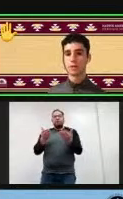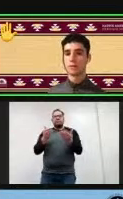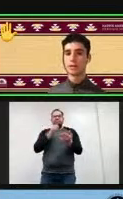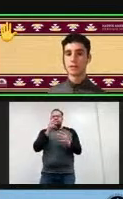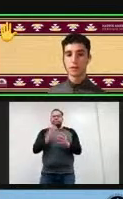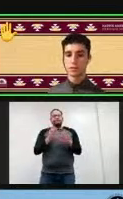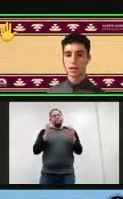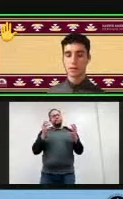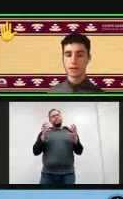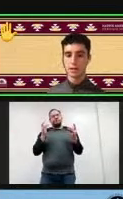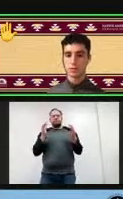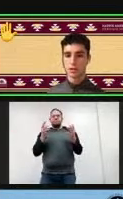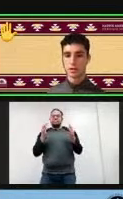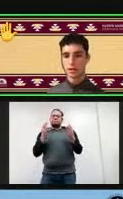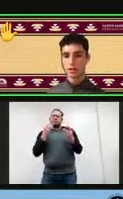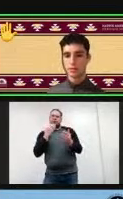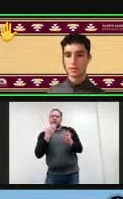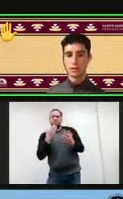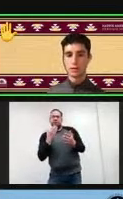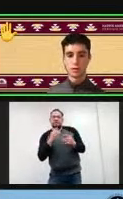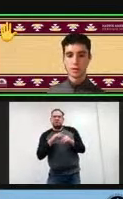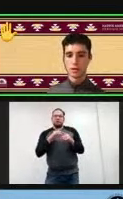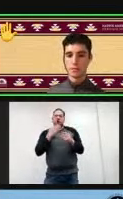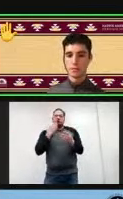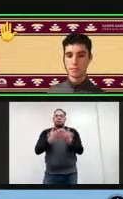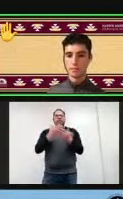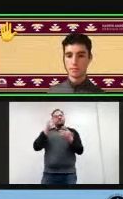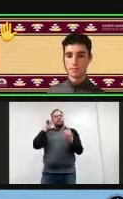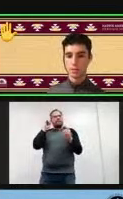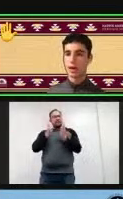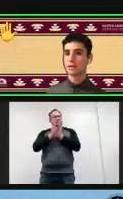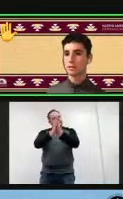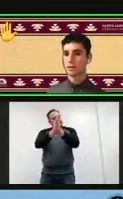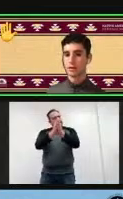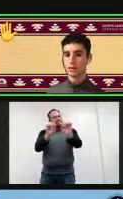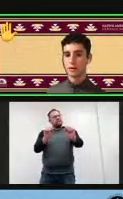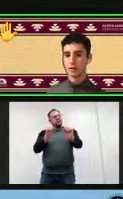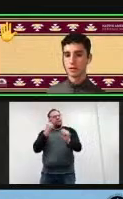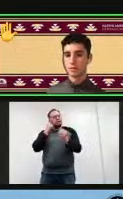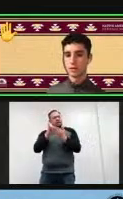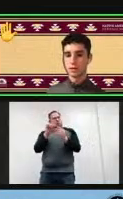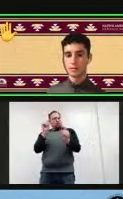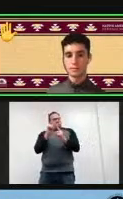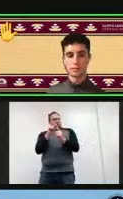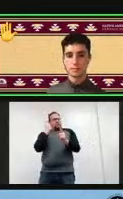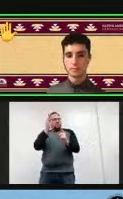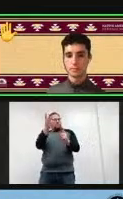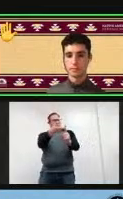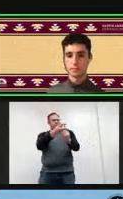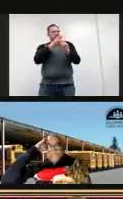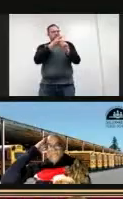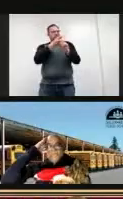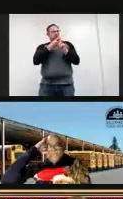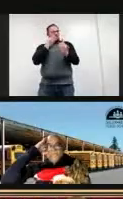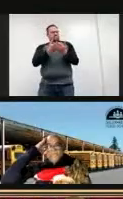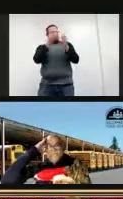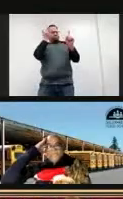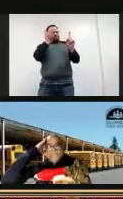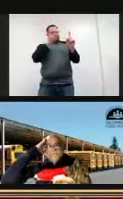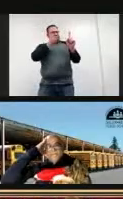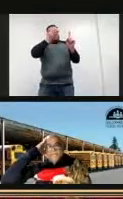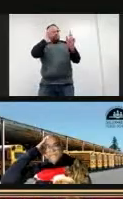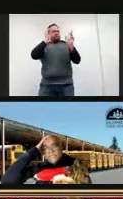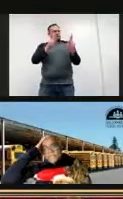not as good of a mindset. So I really like this word here. And I think it will attract a good superintendent.